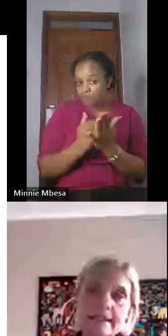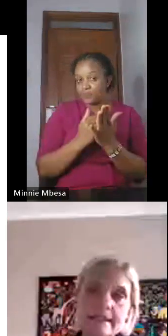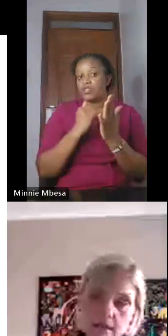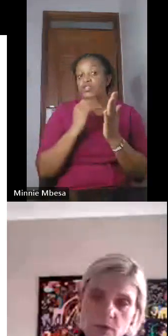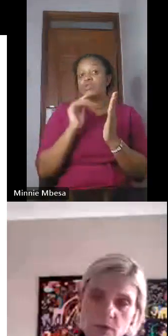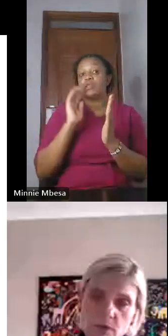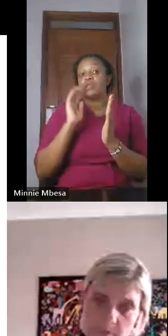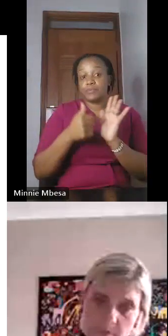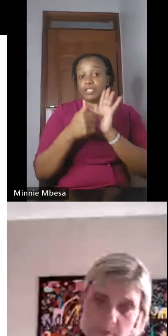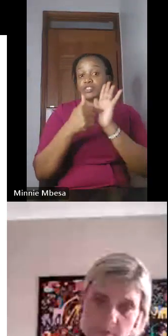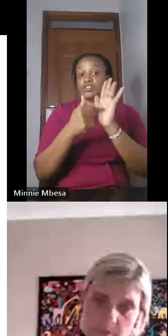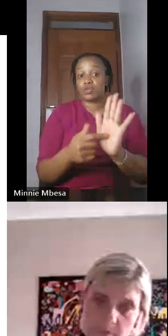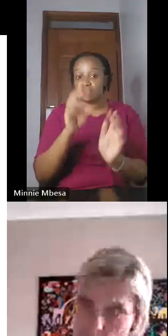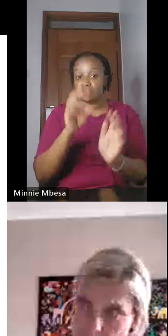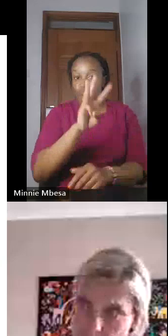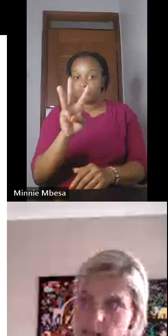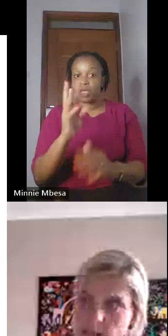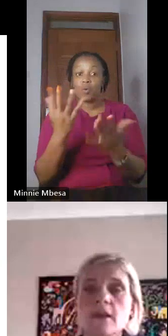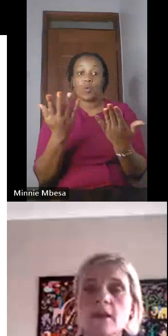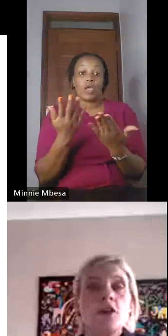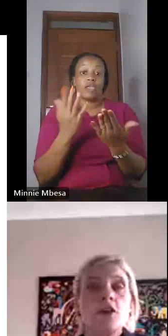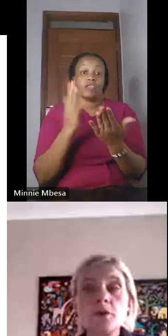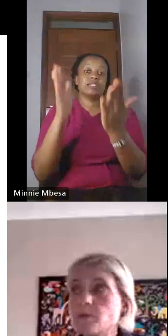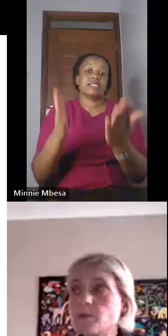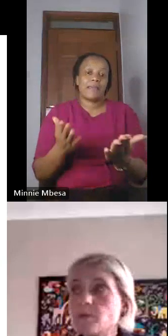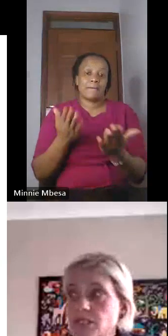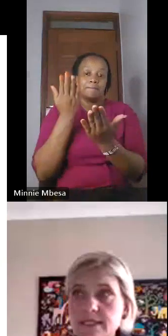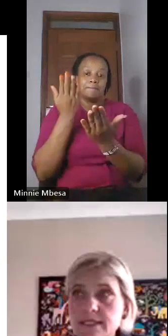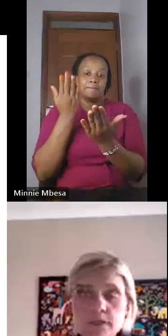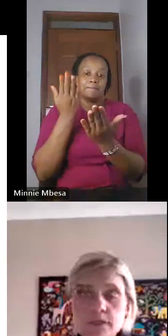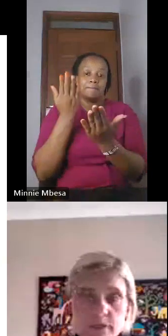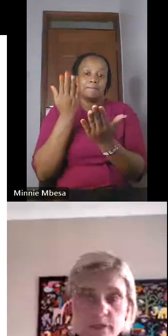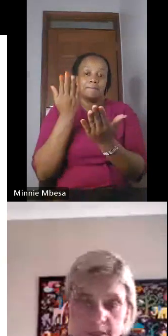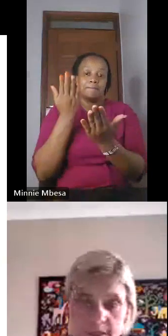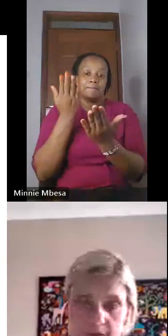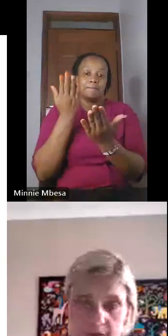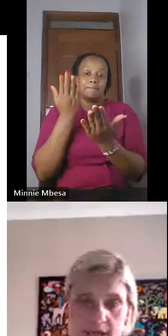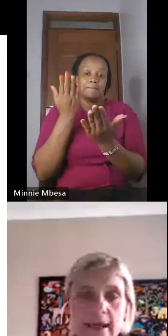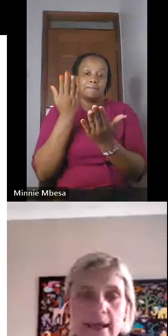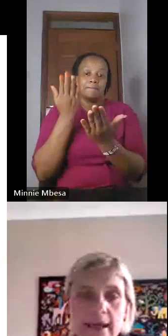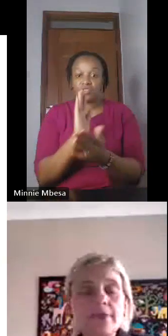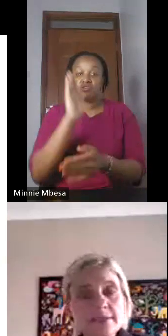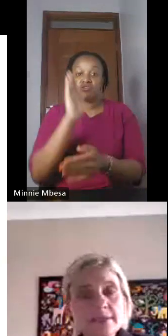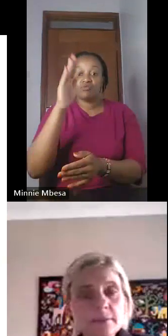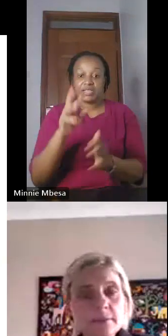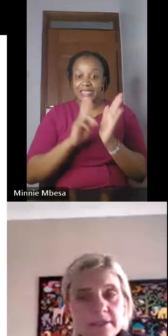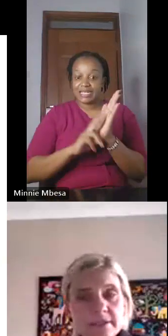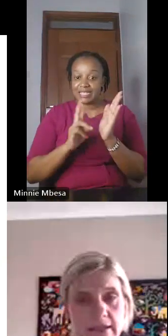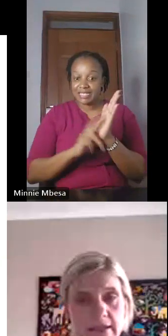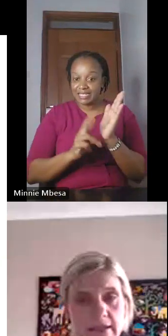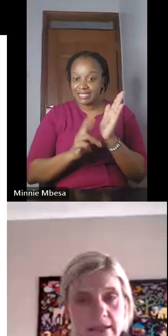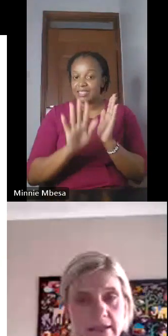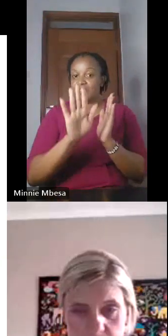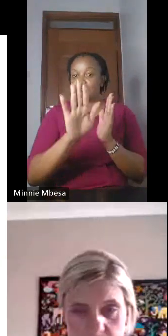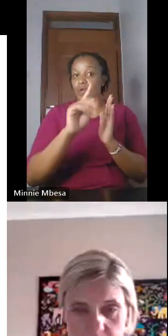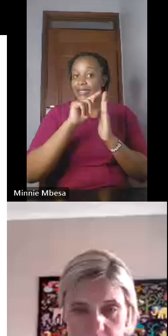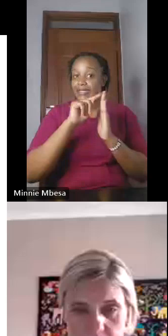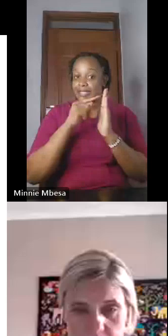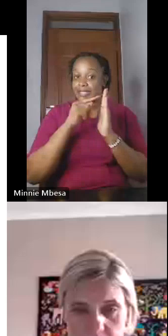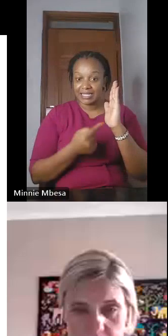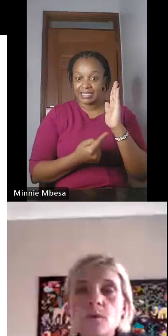physically submit your application form. You will register your details, and the system will send you